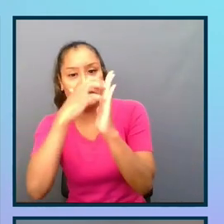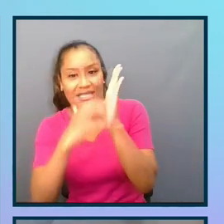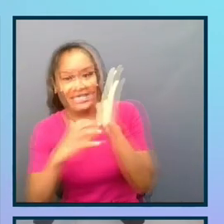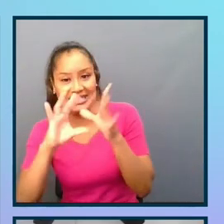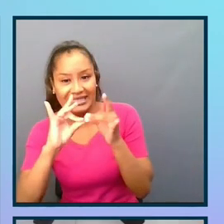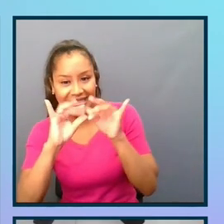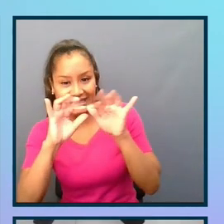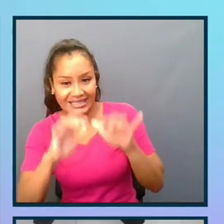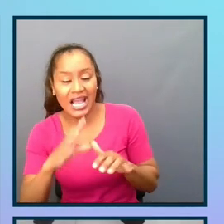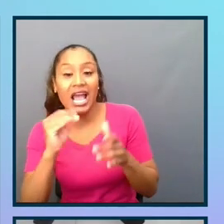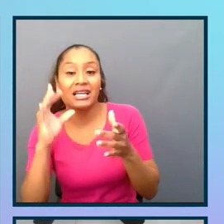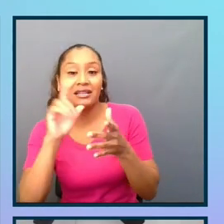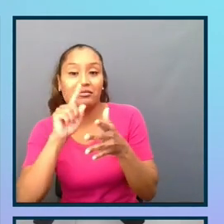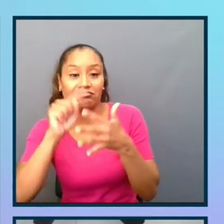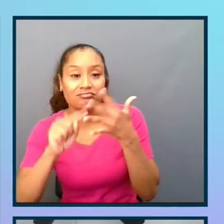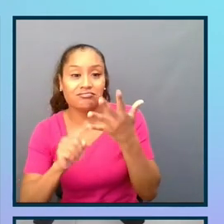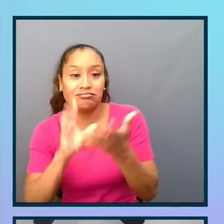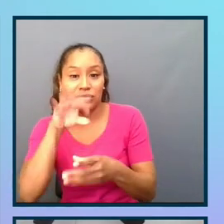components.